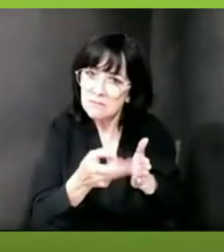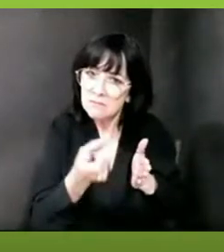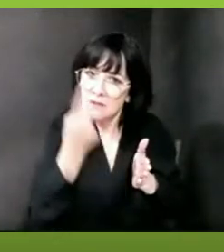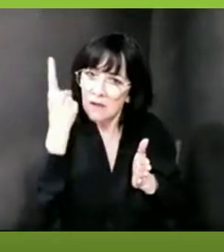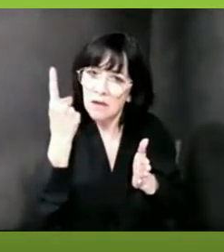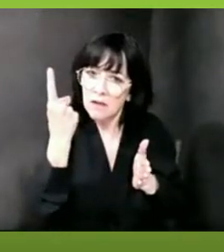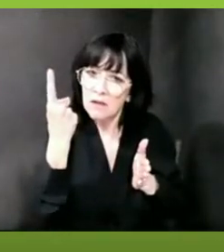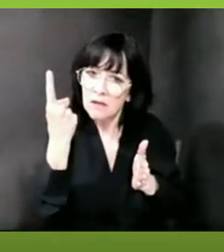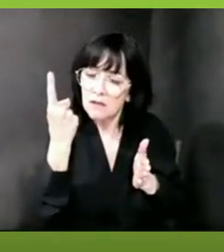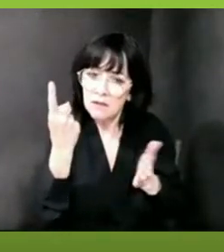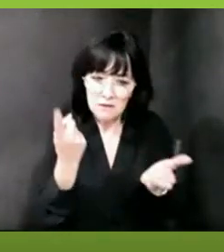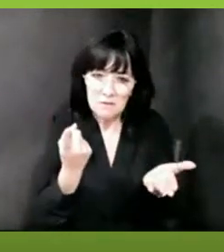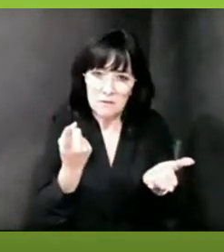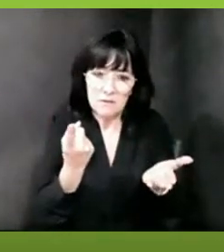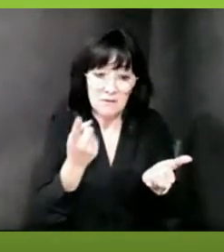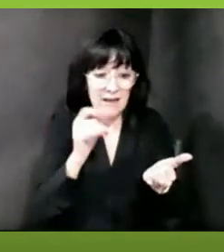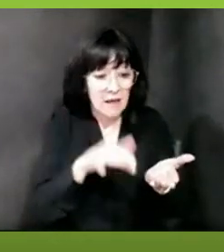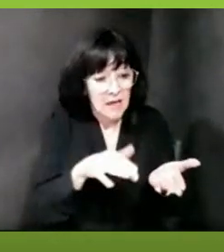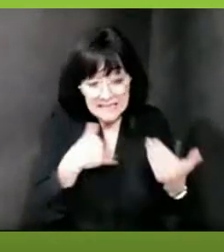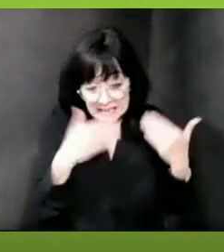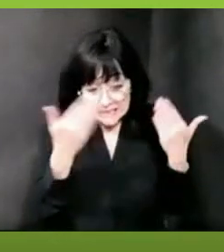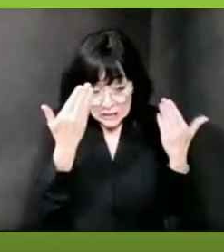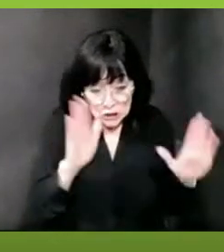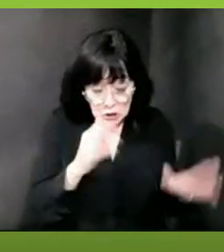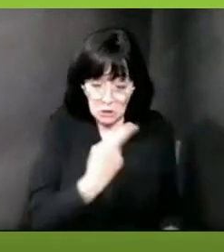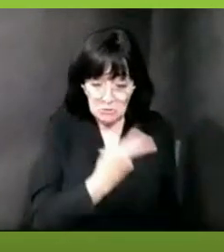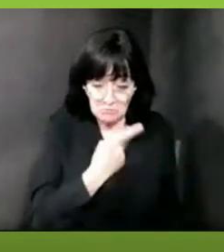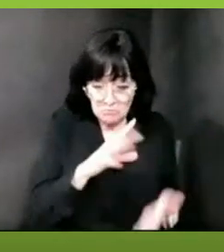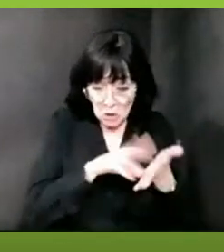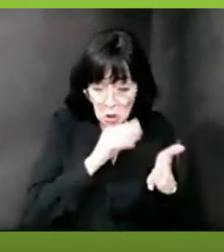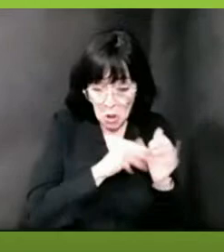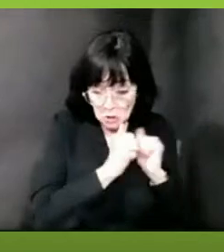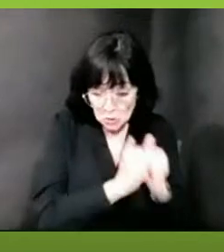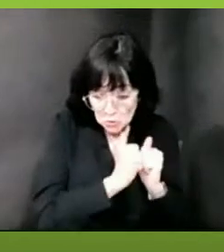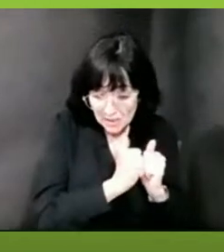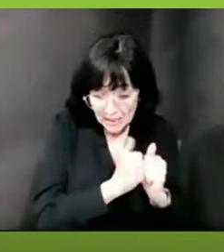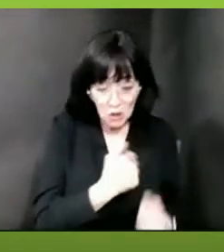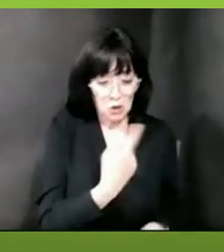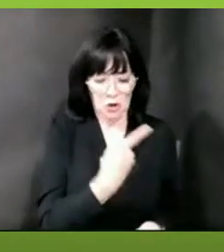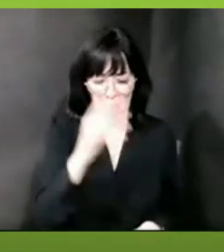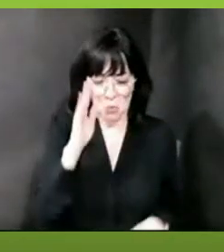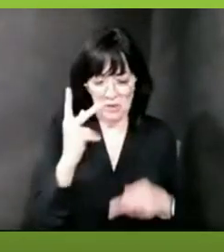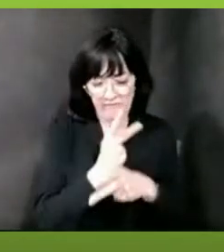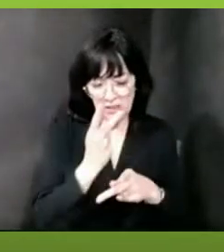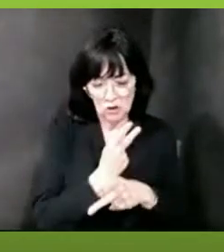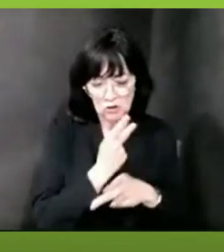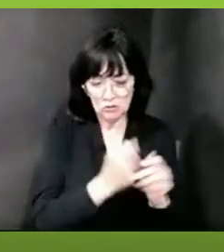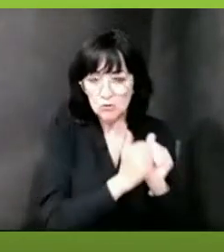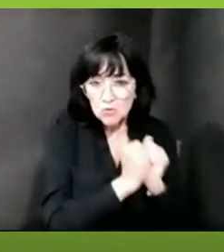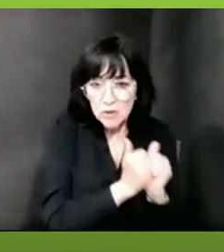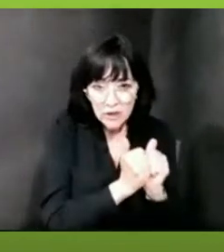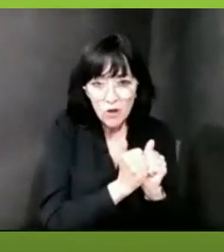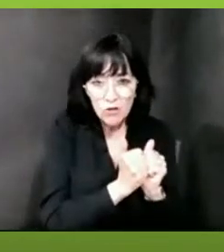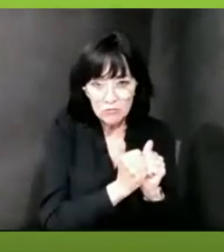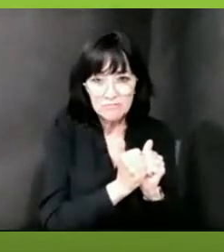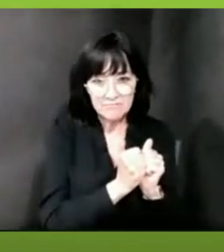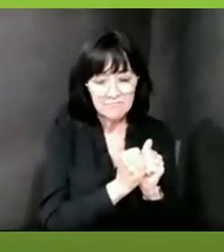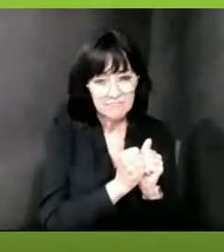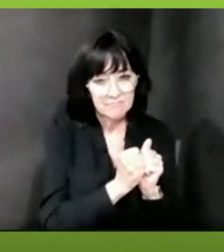I don't know, but let's learn together. Let's figure it out together. If nothing